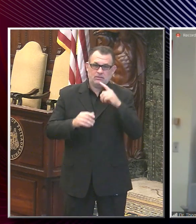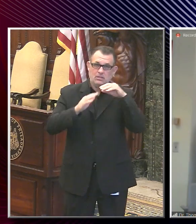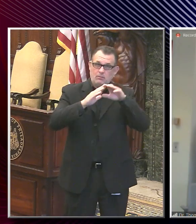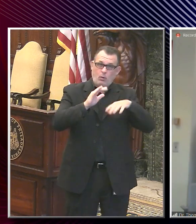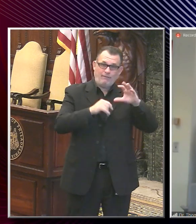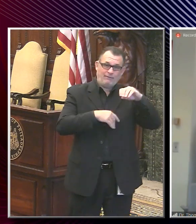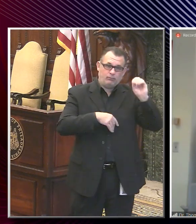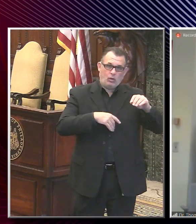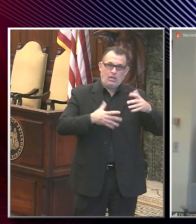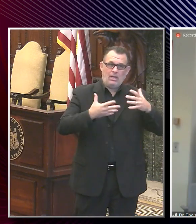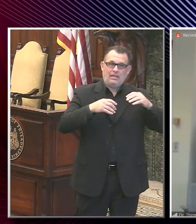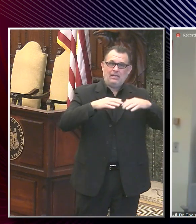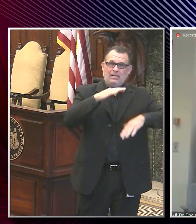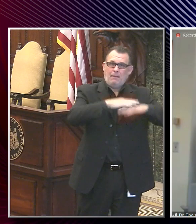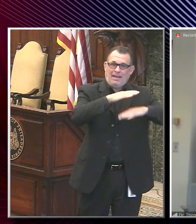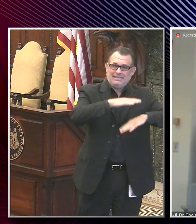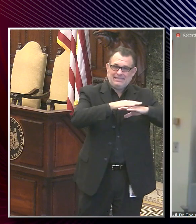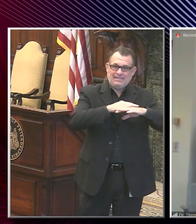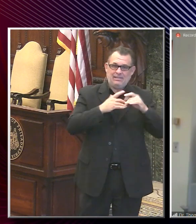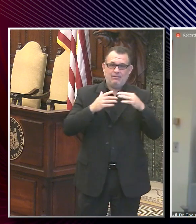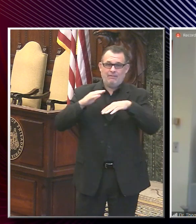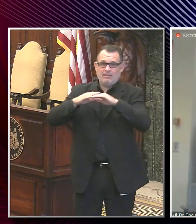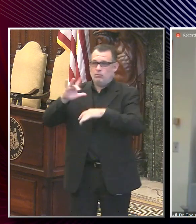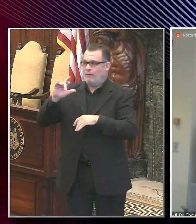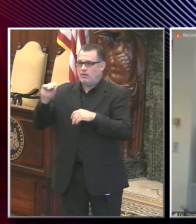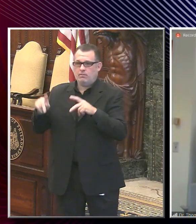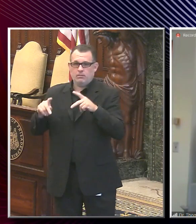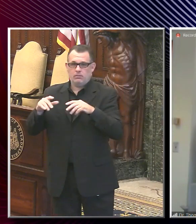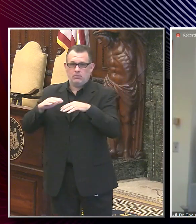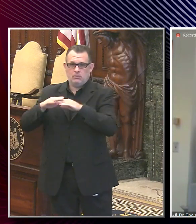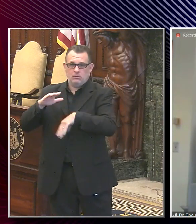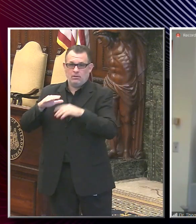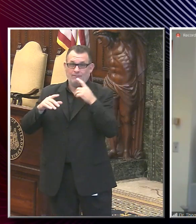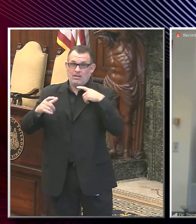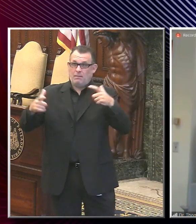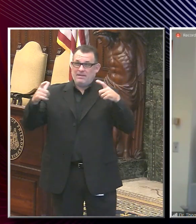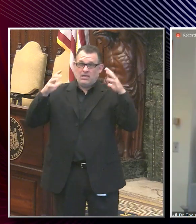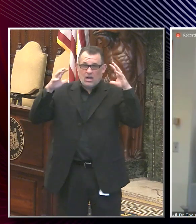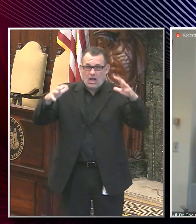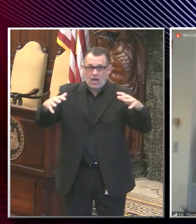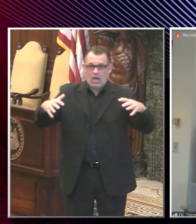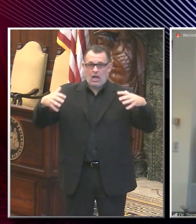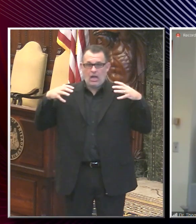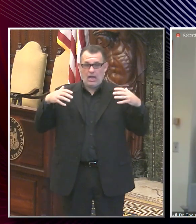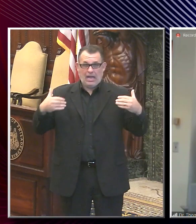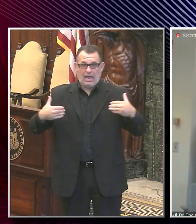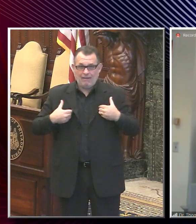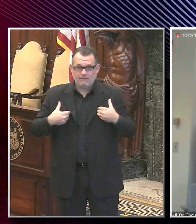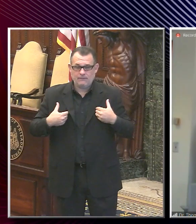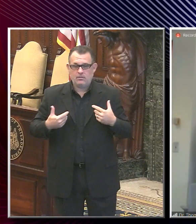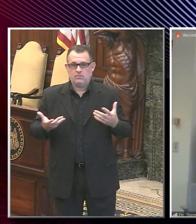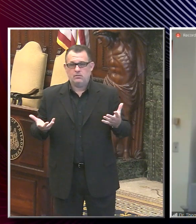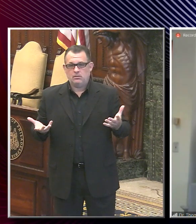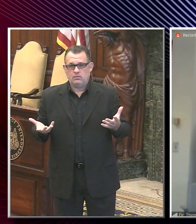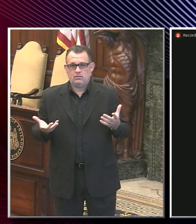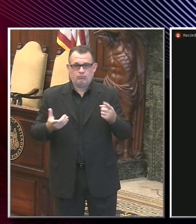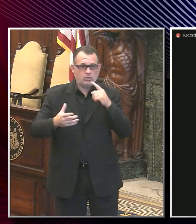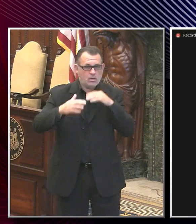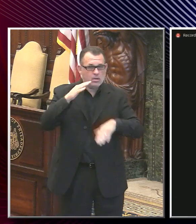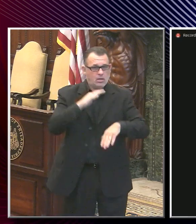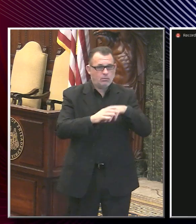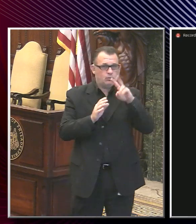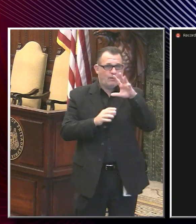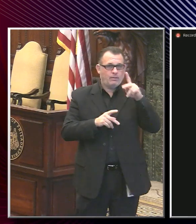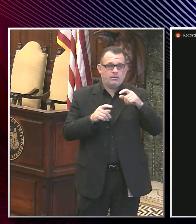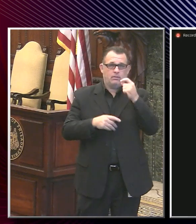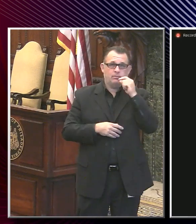capacity and fewer than 25 persons. So even if you have a giant auditorium, you can put no more than 25 persons inside. Got it. And